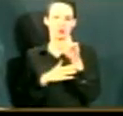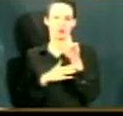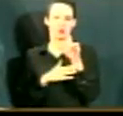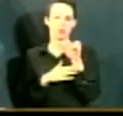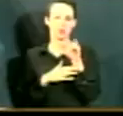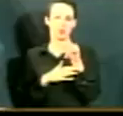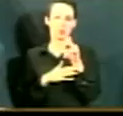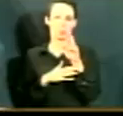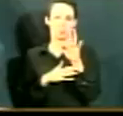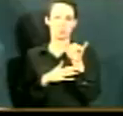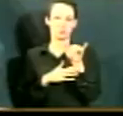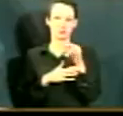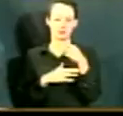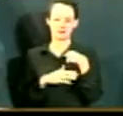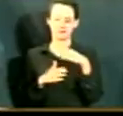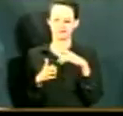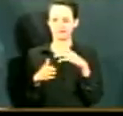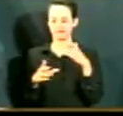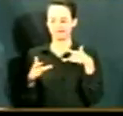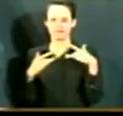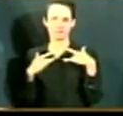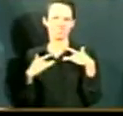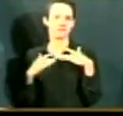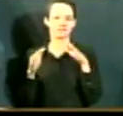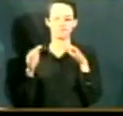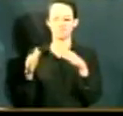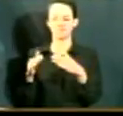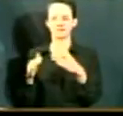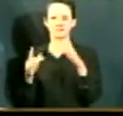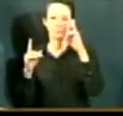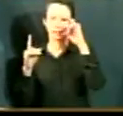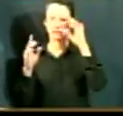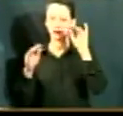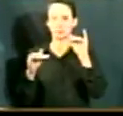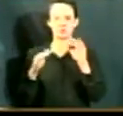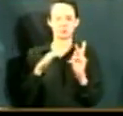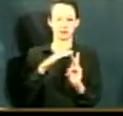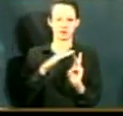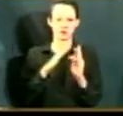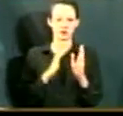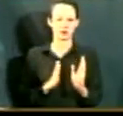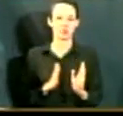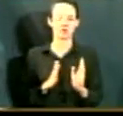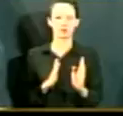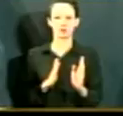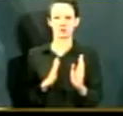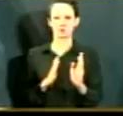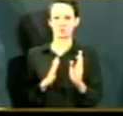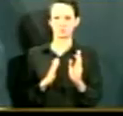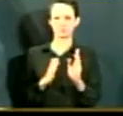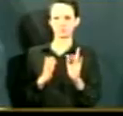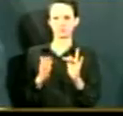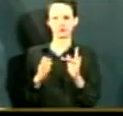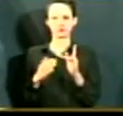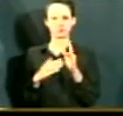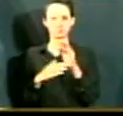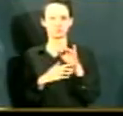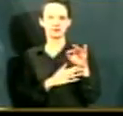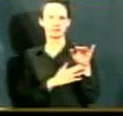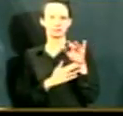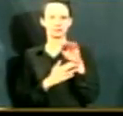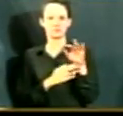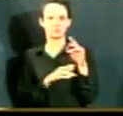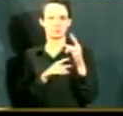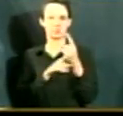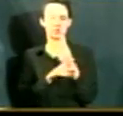the expectation now is for our kindergartners to most frequently be able to accurately spell